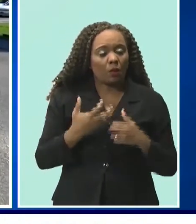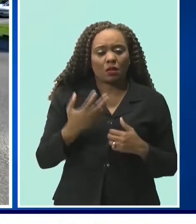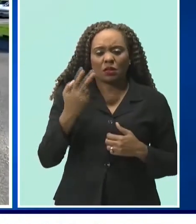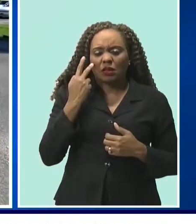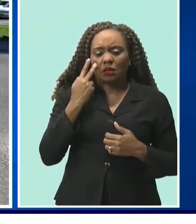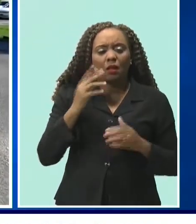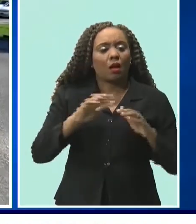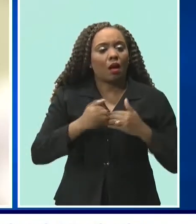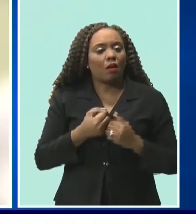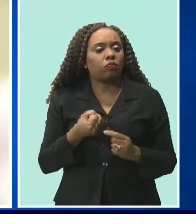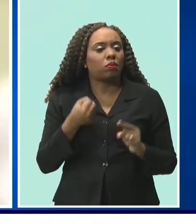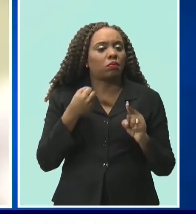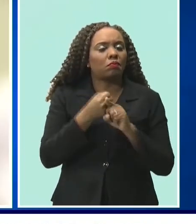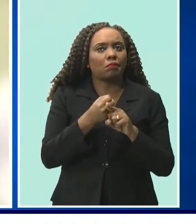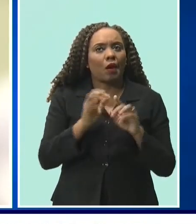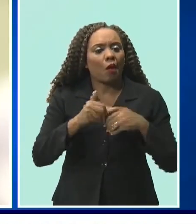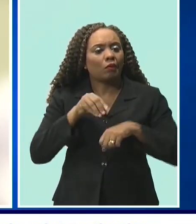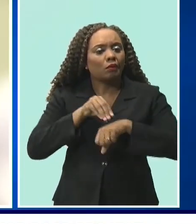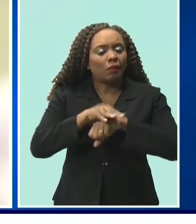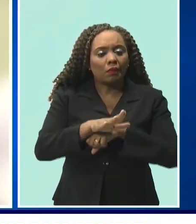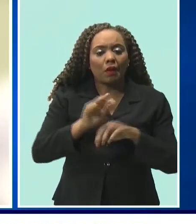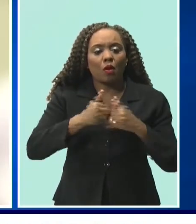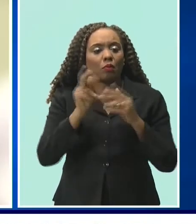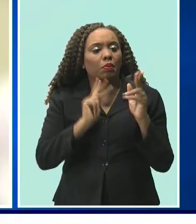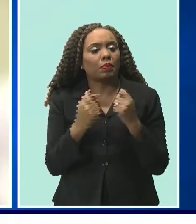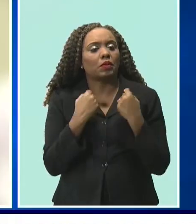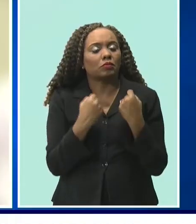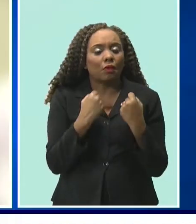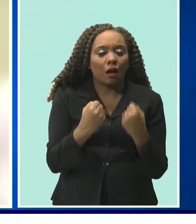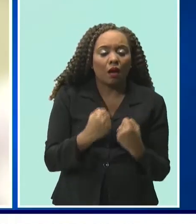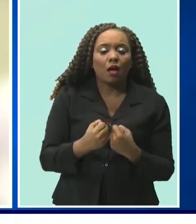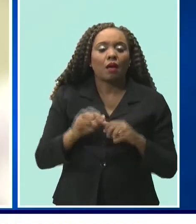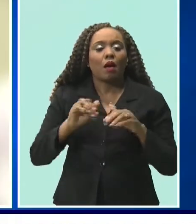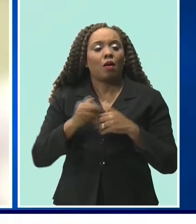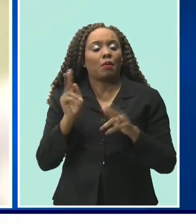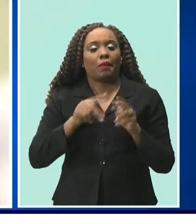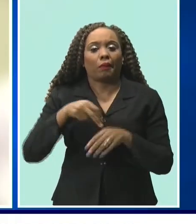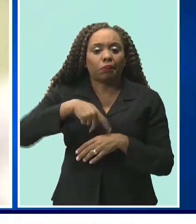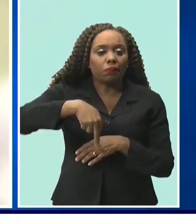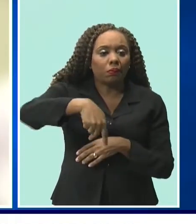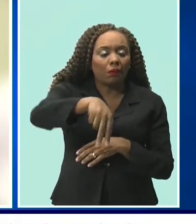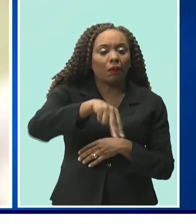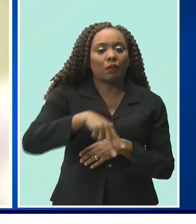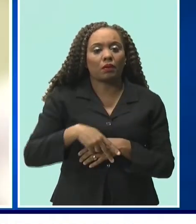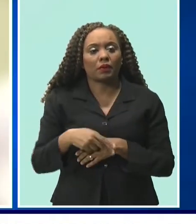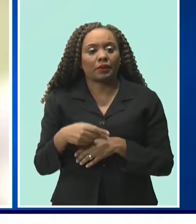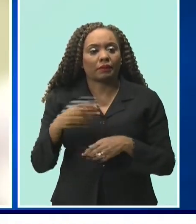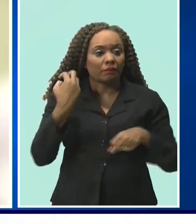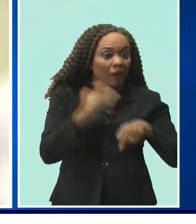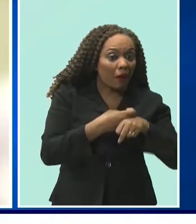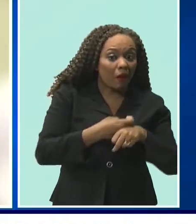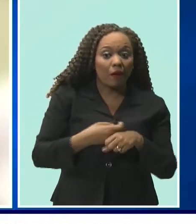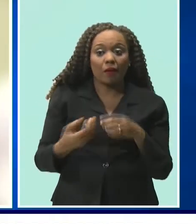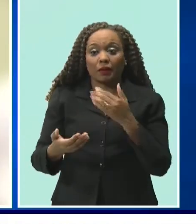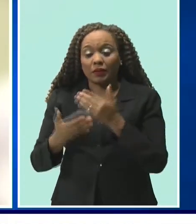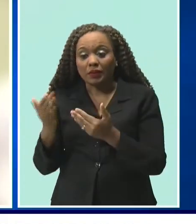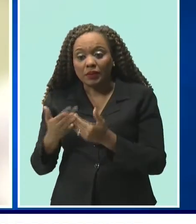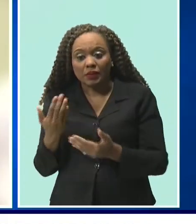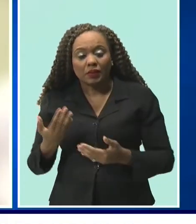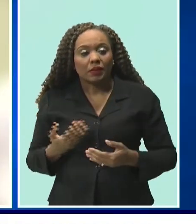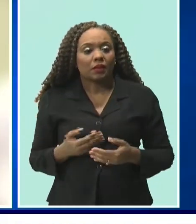people's lives in terms of commuting, in terms of access to critical services. And more you are finding that